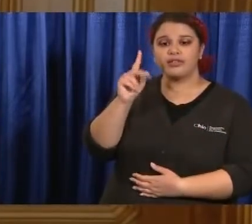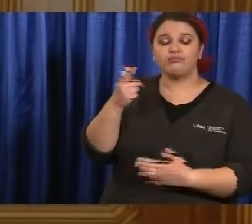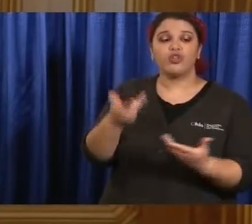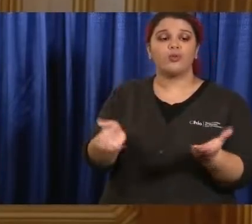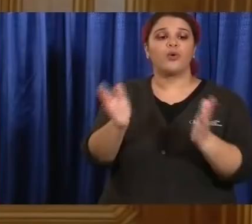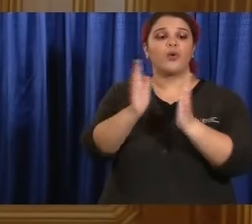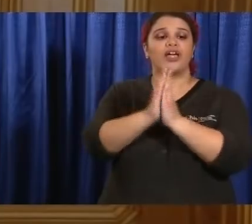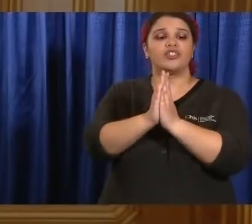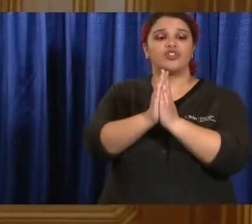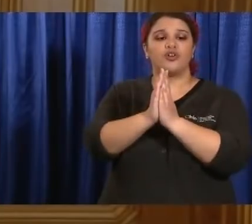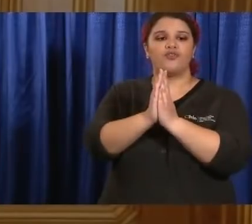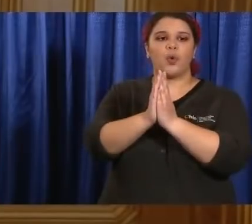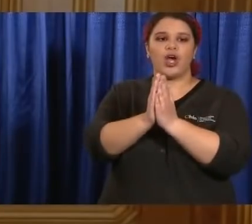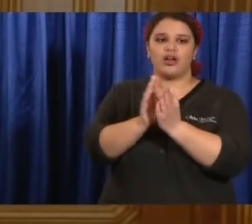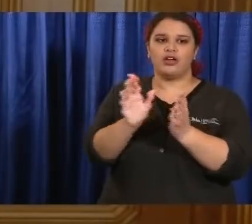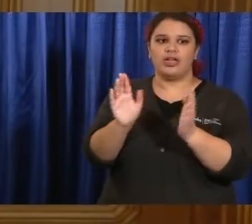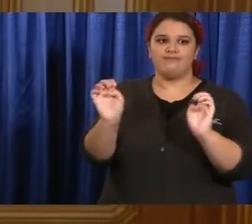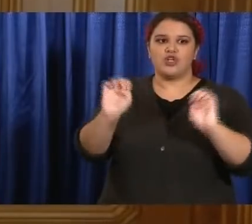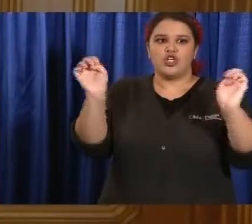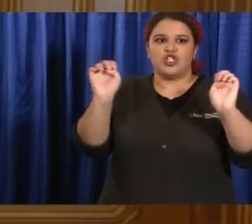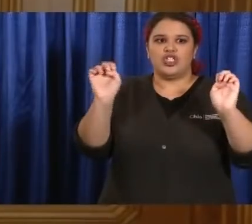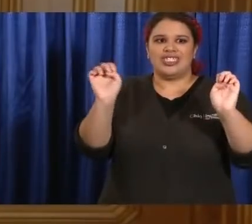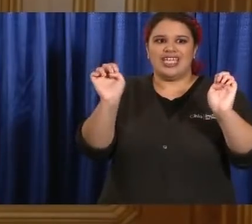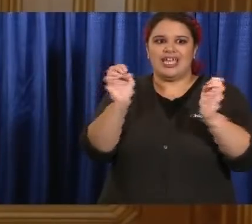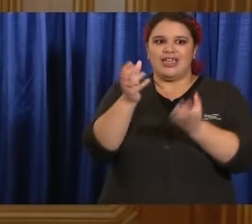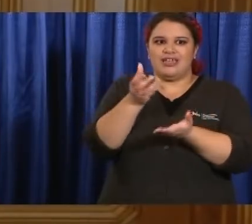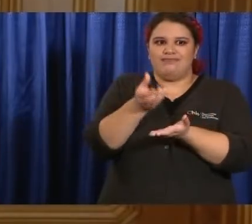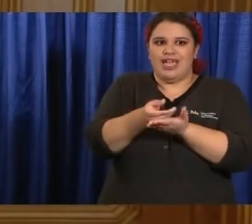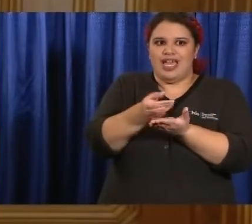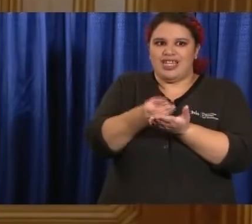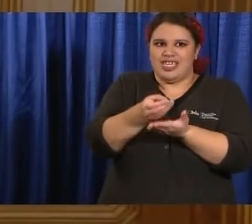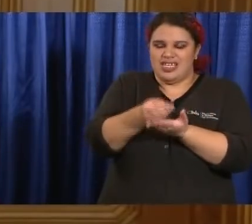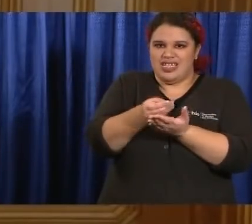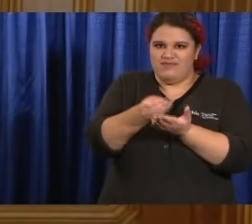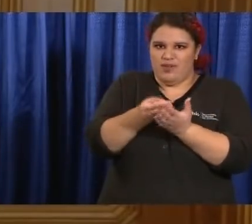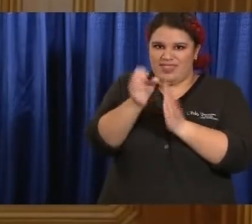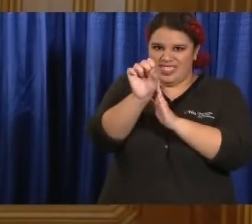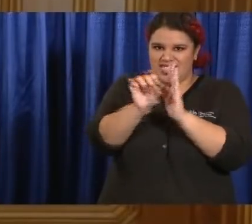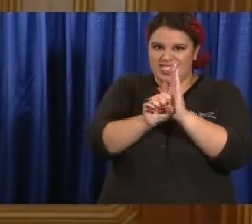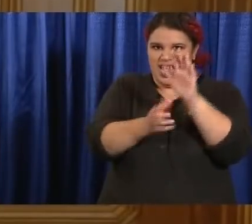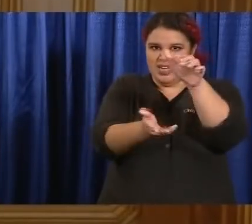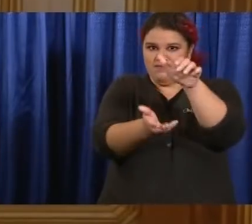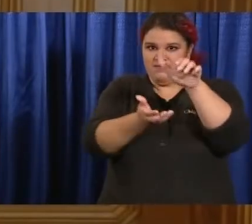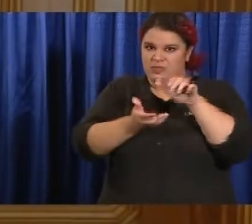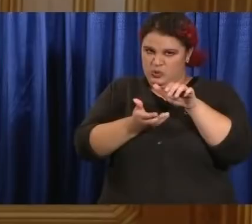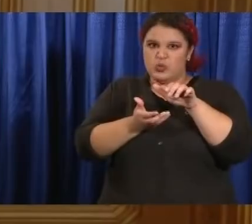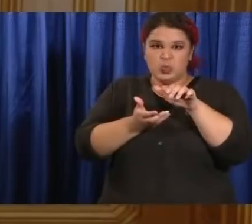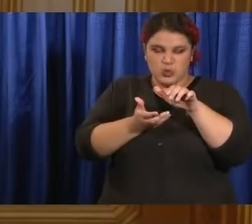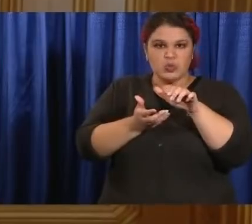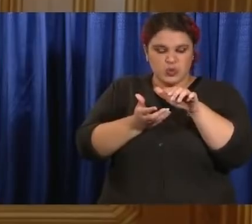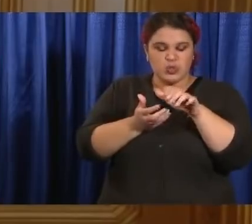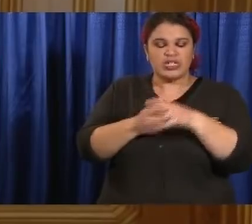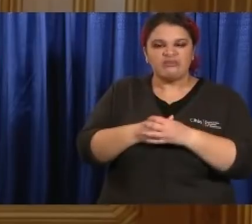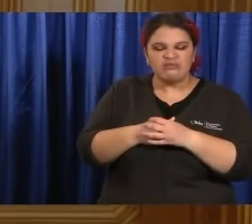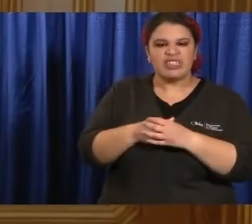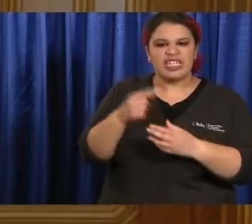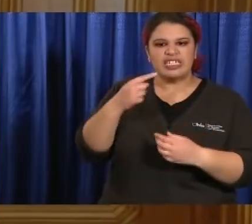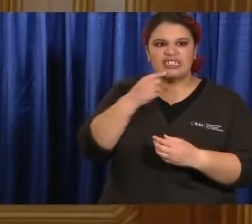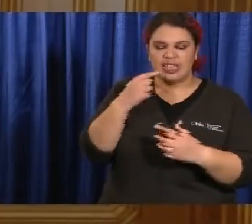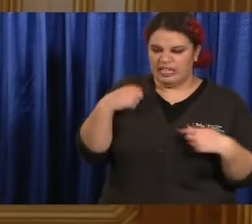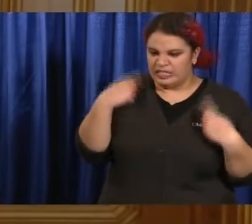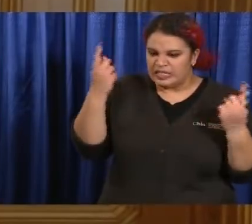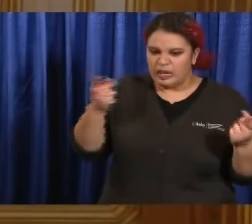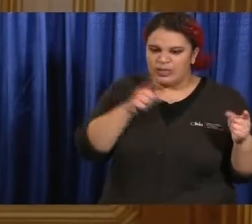They painted a pretty dire picture of that perfect storm of being overwhelmed because of the economic